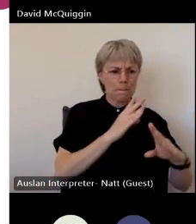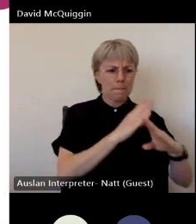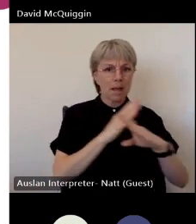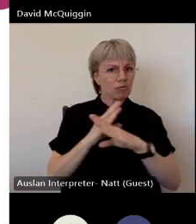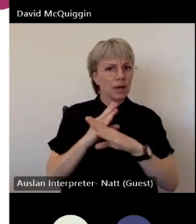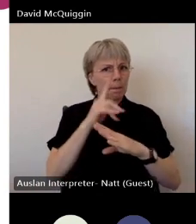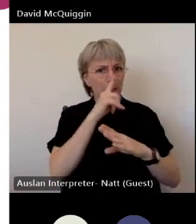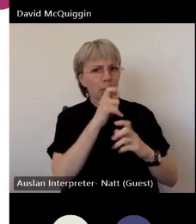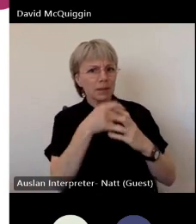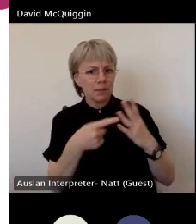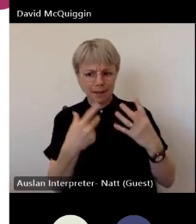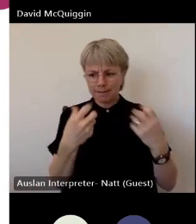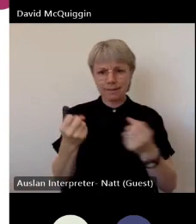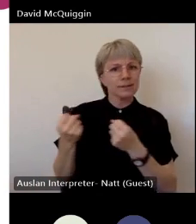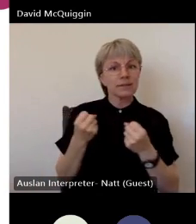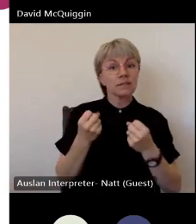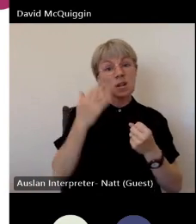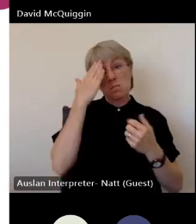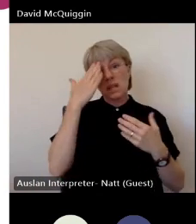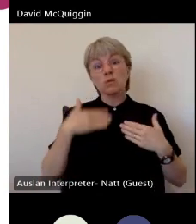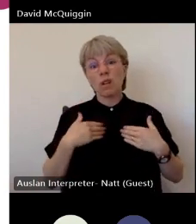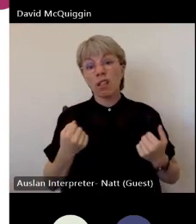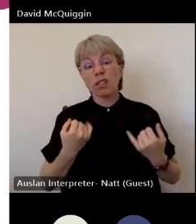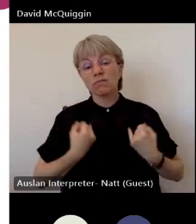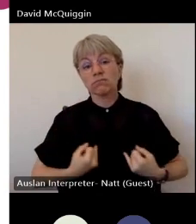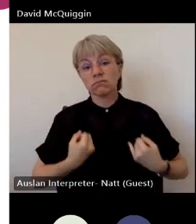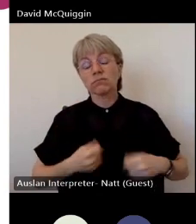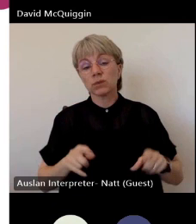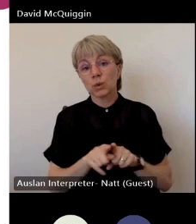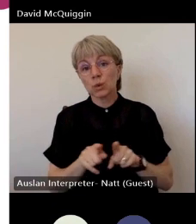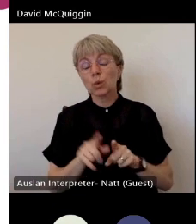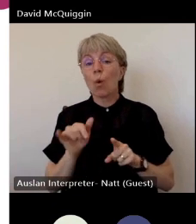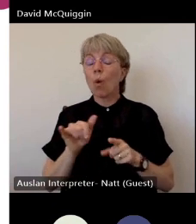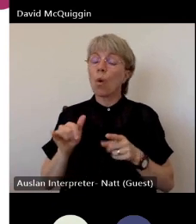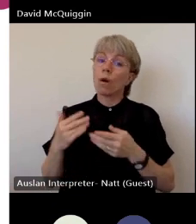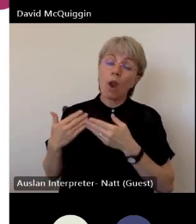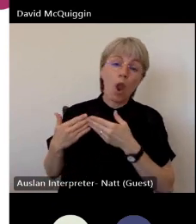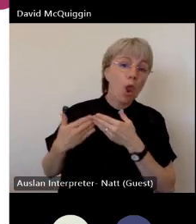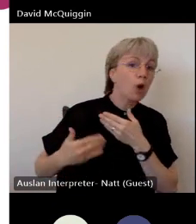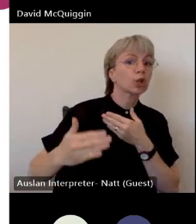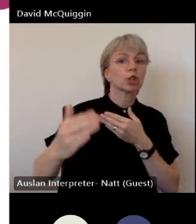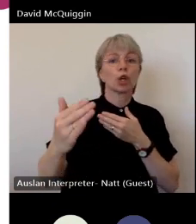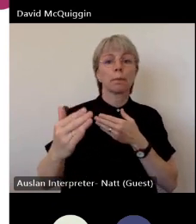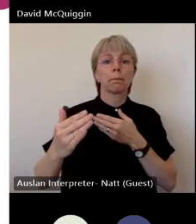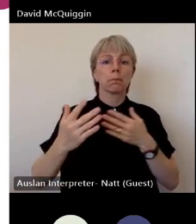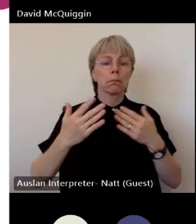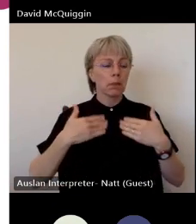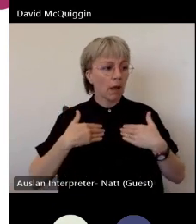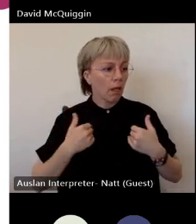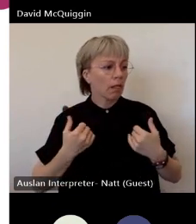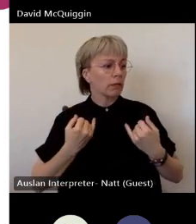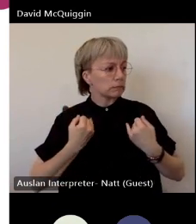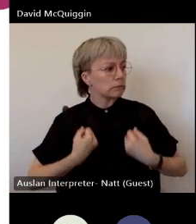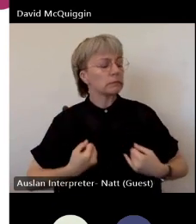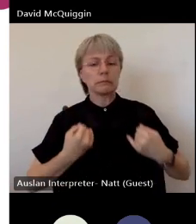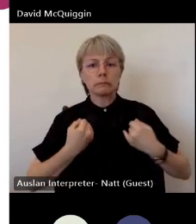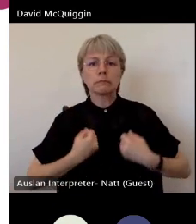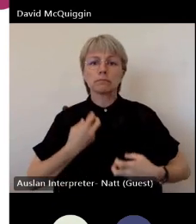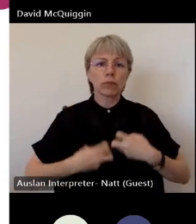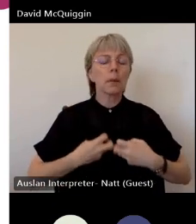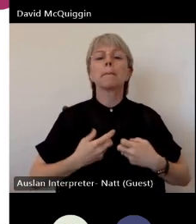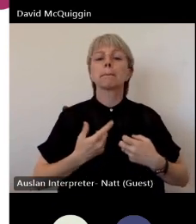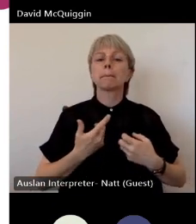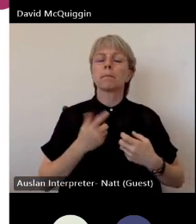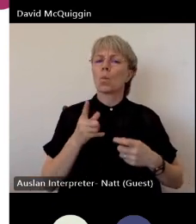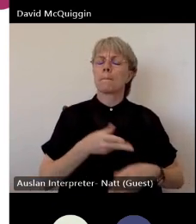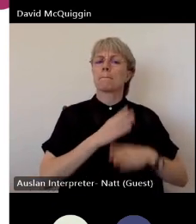disability, people with mental health condition or long-term health condition face in the recruitment process, and the